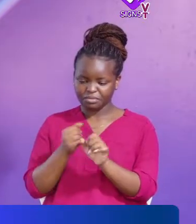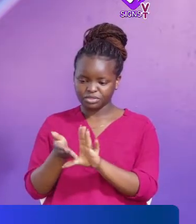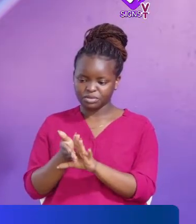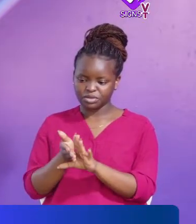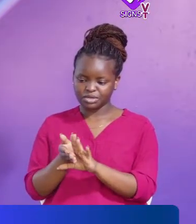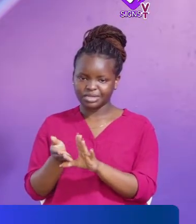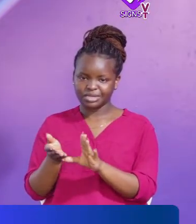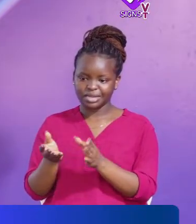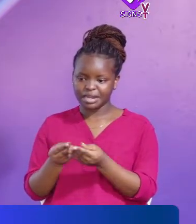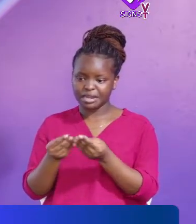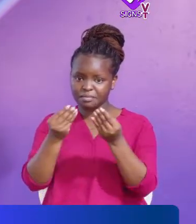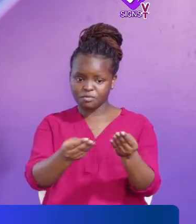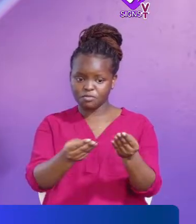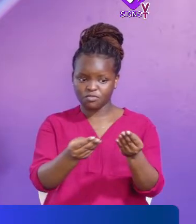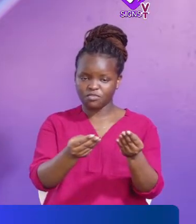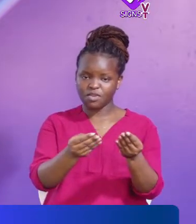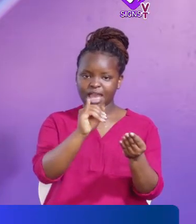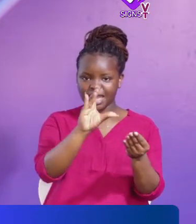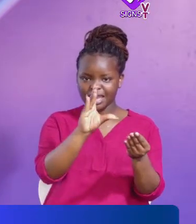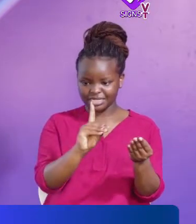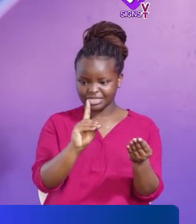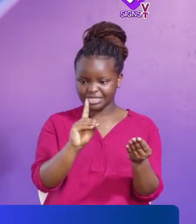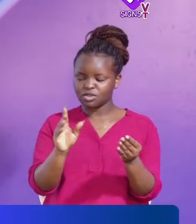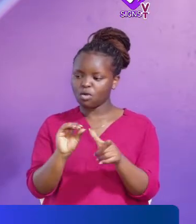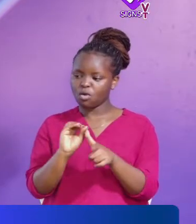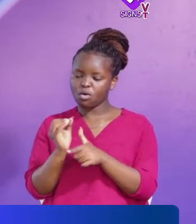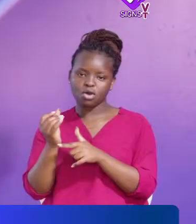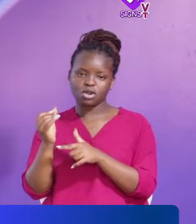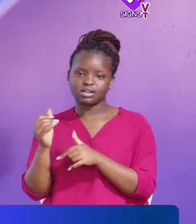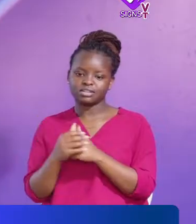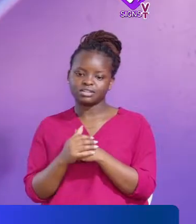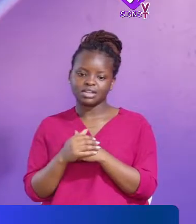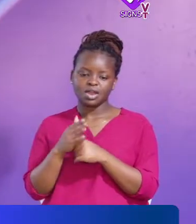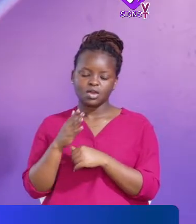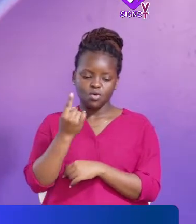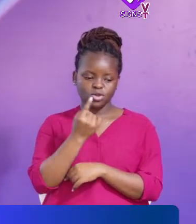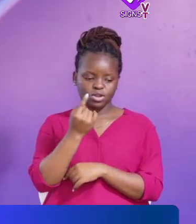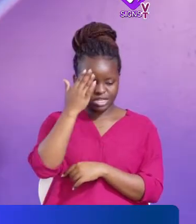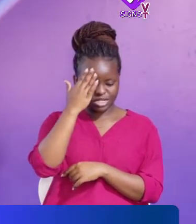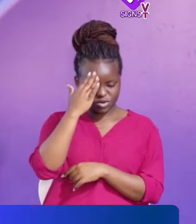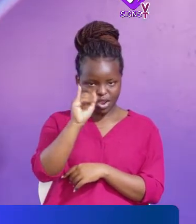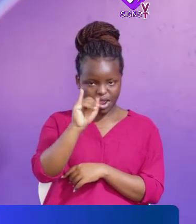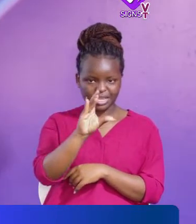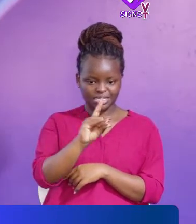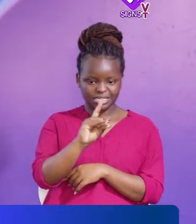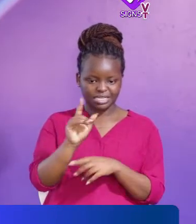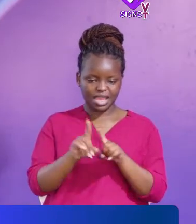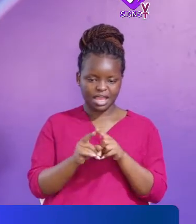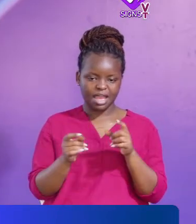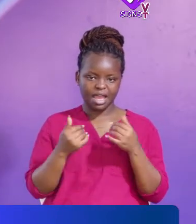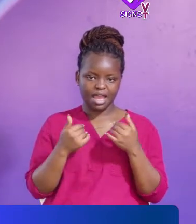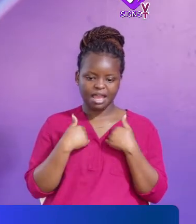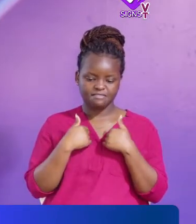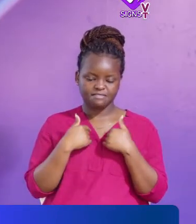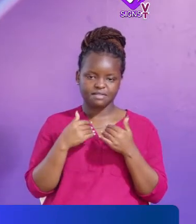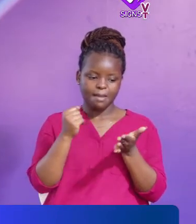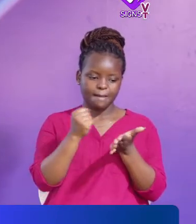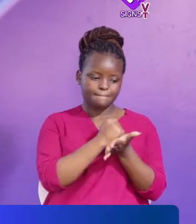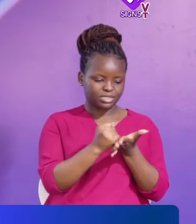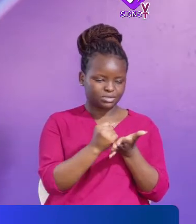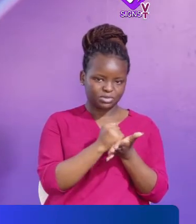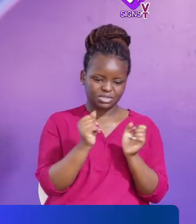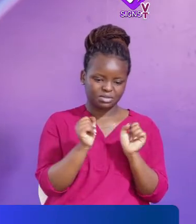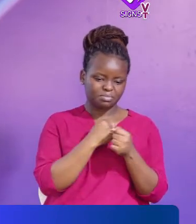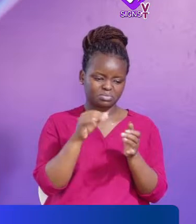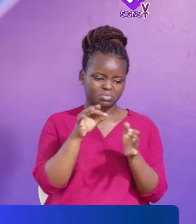to vote and ID to vote. IPS will tell you, we only recognize your ID, and also we have your passport. You cannot even borrow